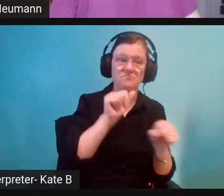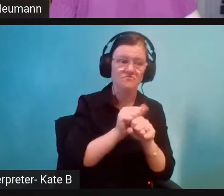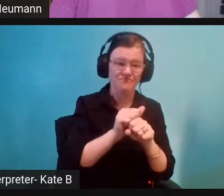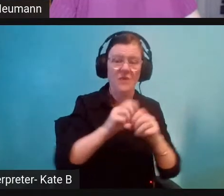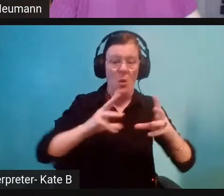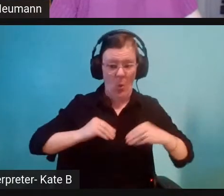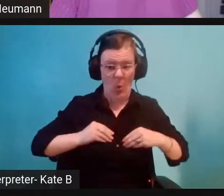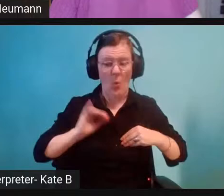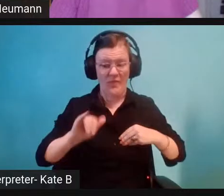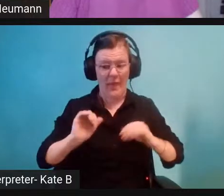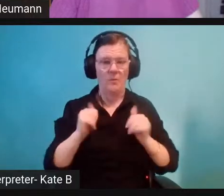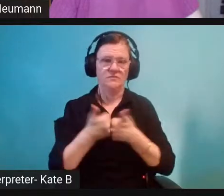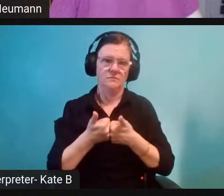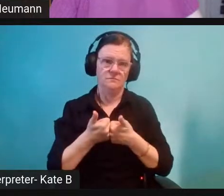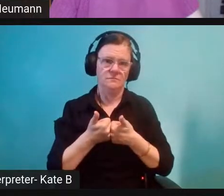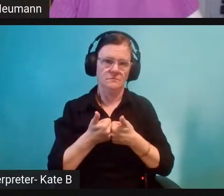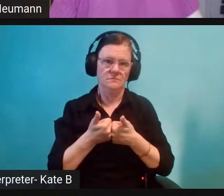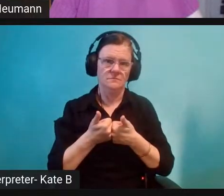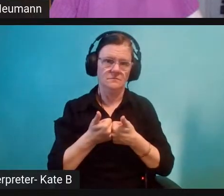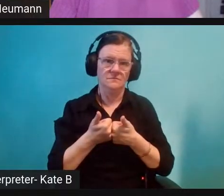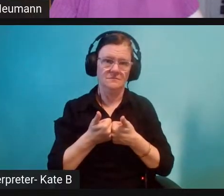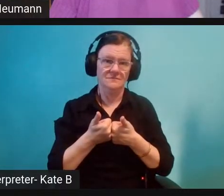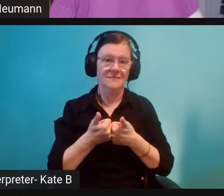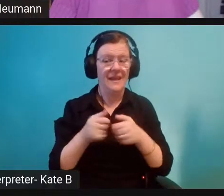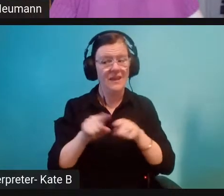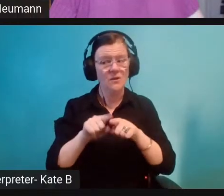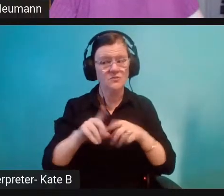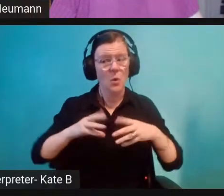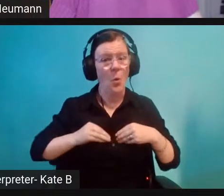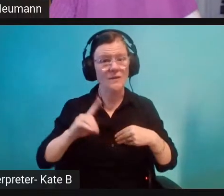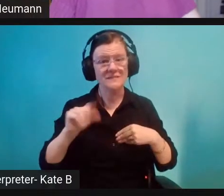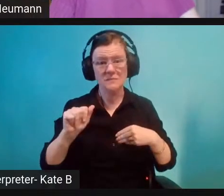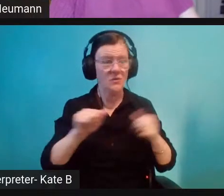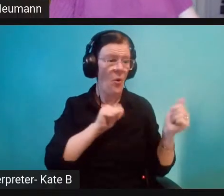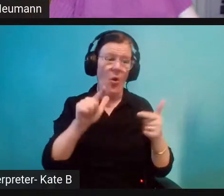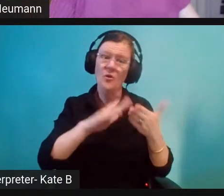owning, and owning that disability is a part of all the different communities.